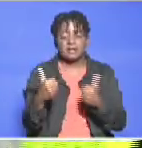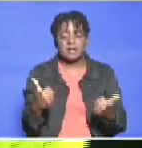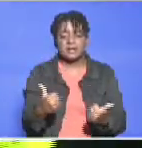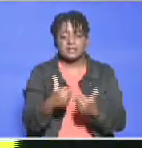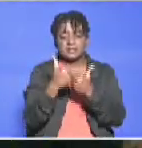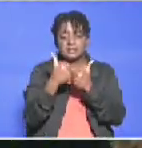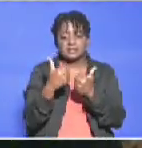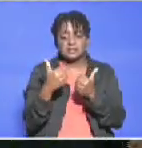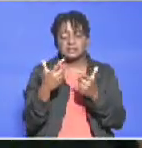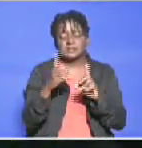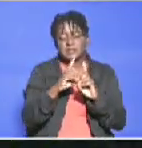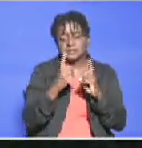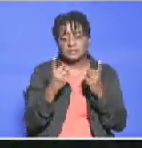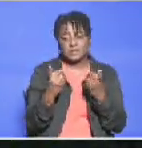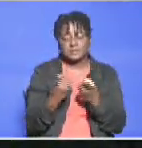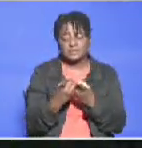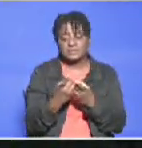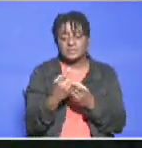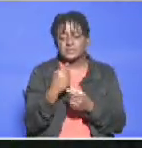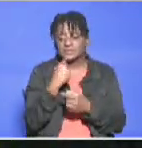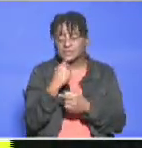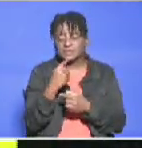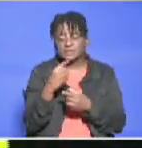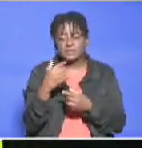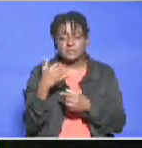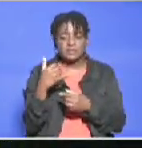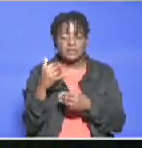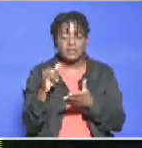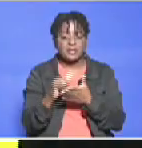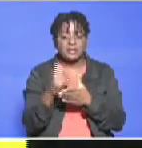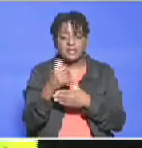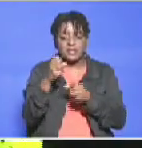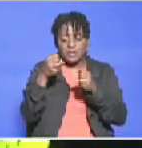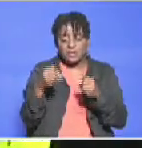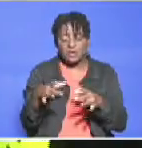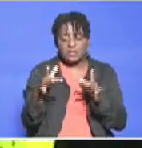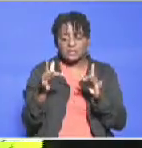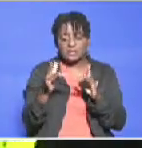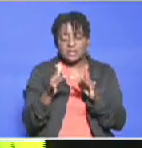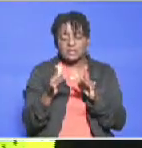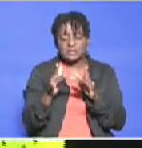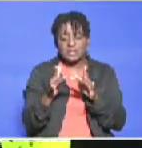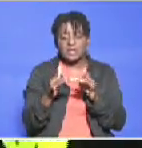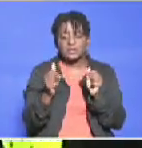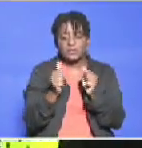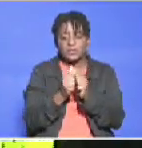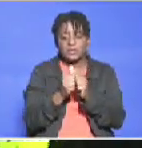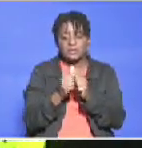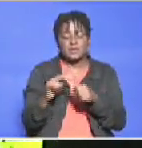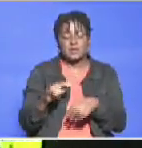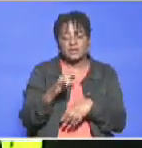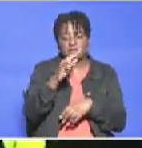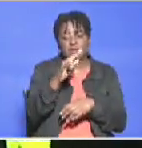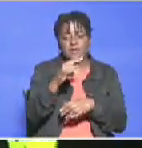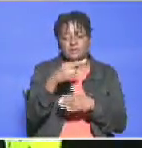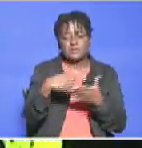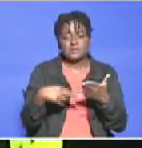air traffic control that they had lost contact with the Piper Aztec aircraft, registration